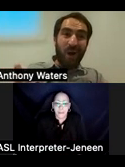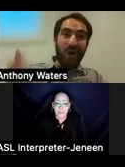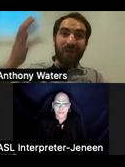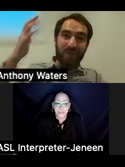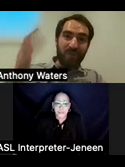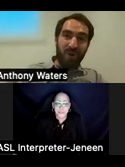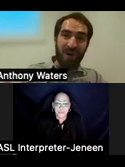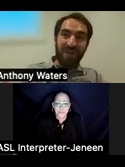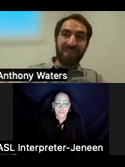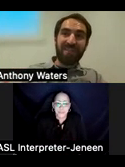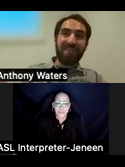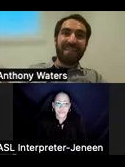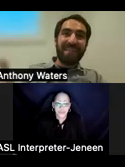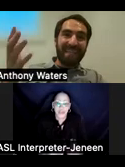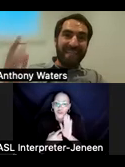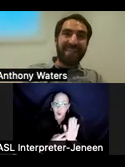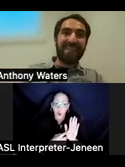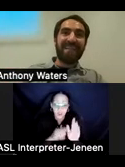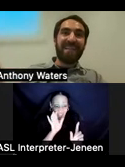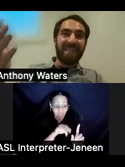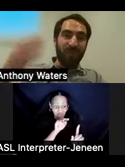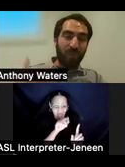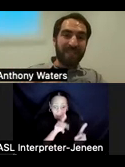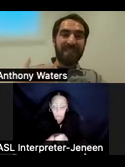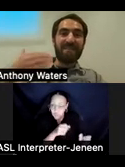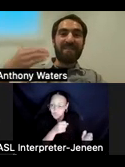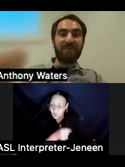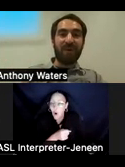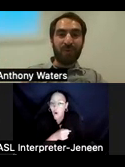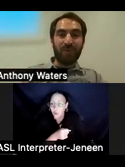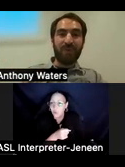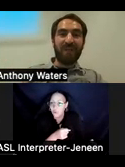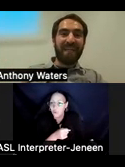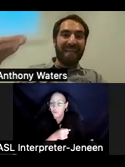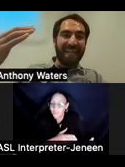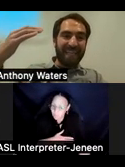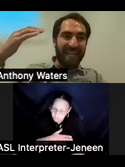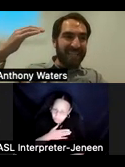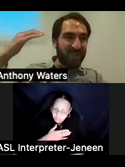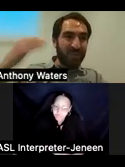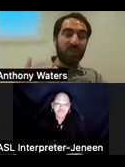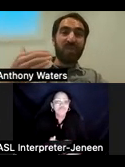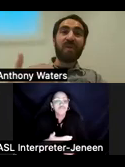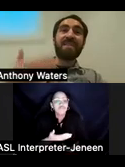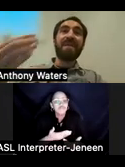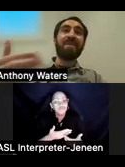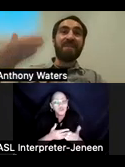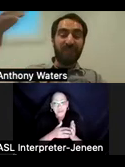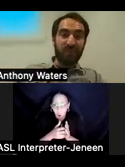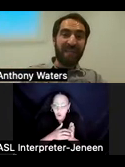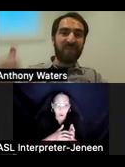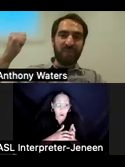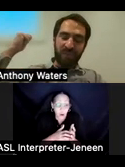they are strong in their willingness to be vulnerable. And as soon as you start to tap